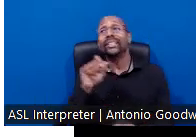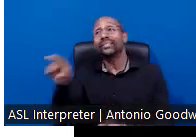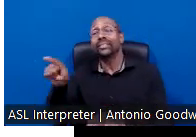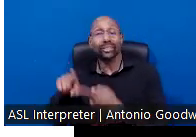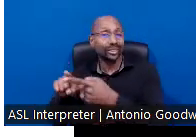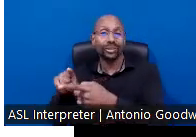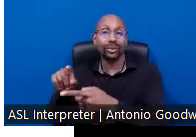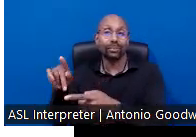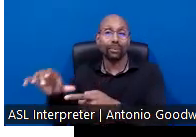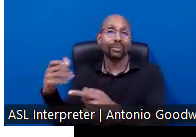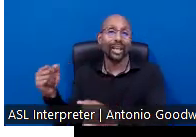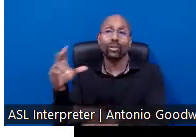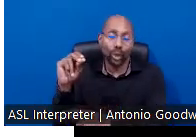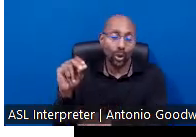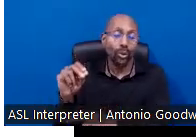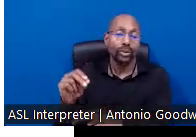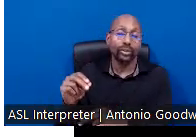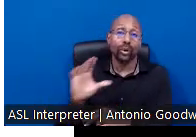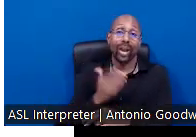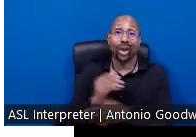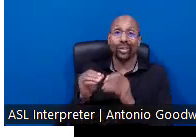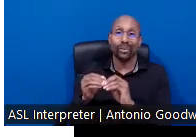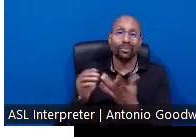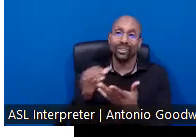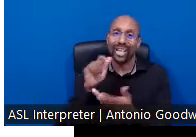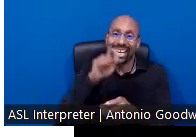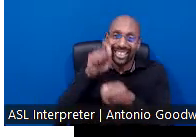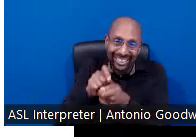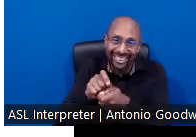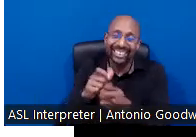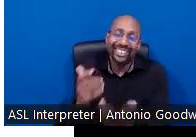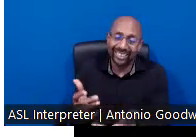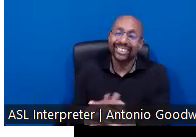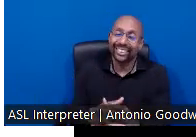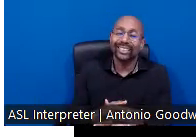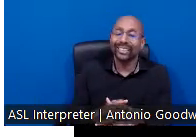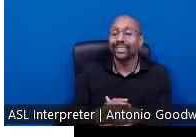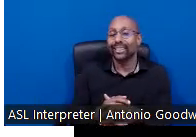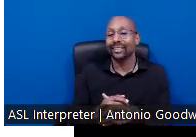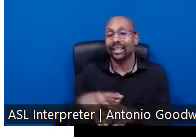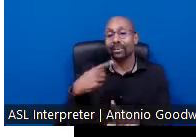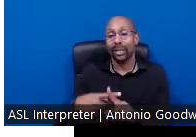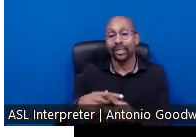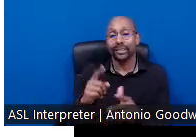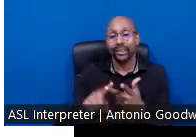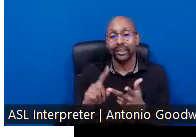a solid reflection of kind of where we are. We are also in a trend that folks